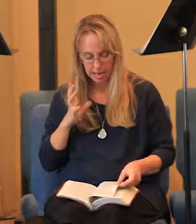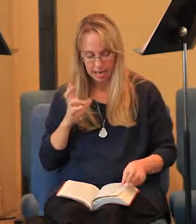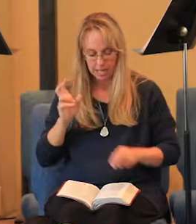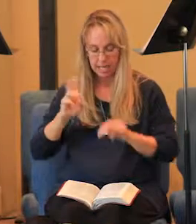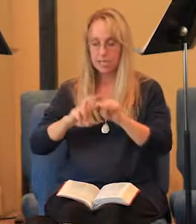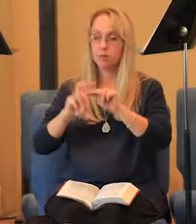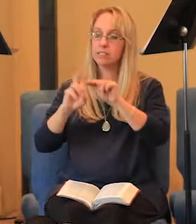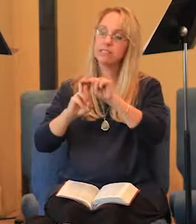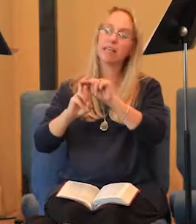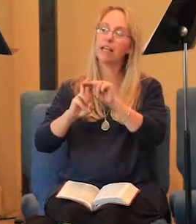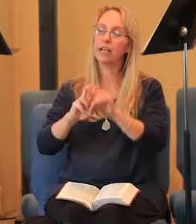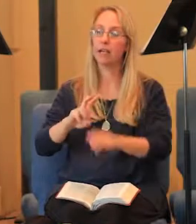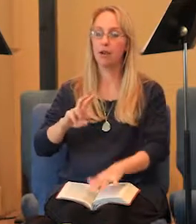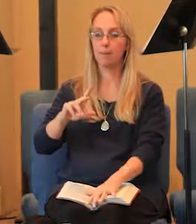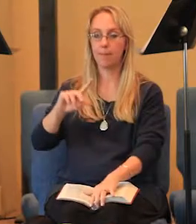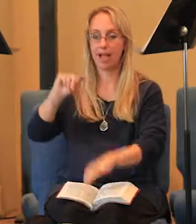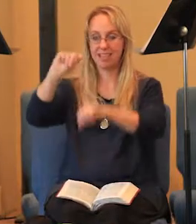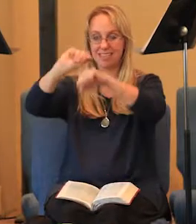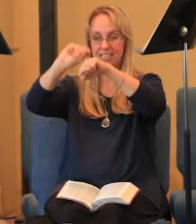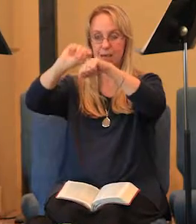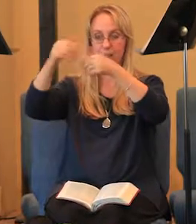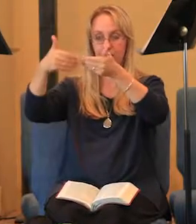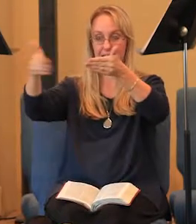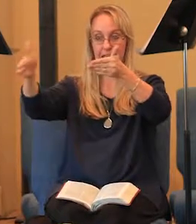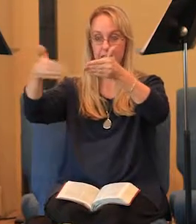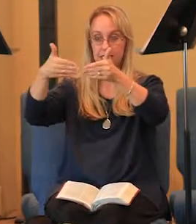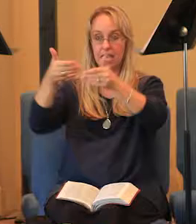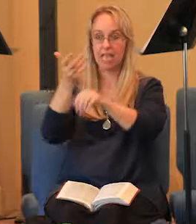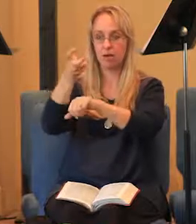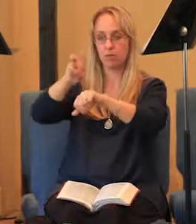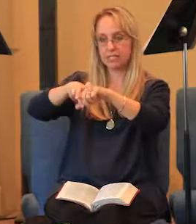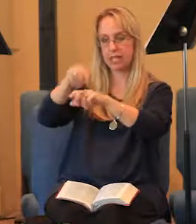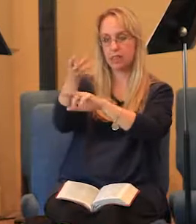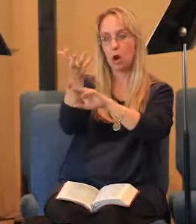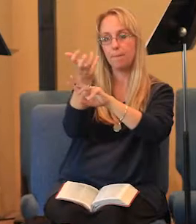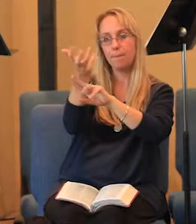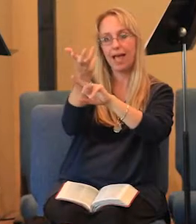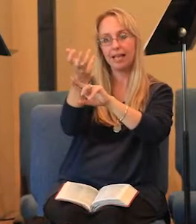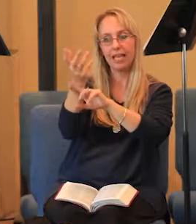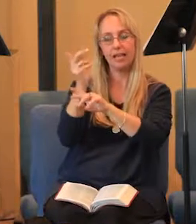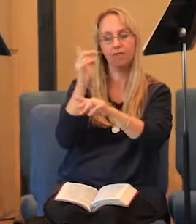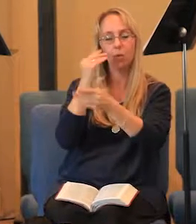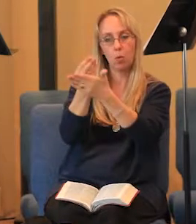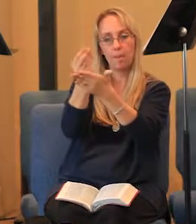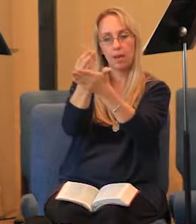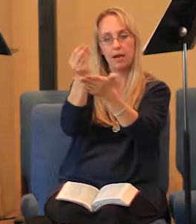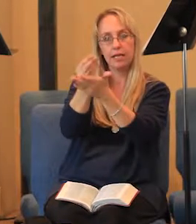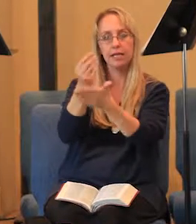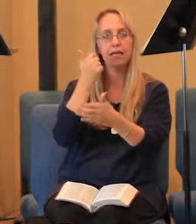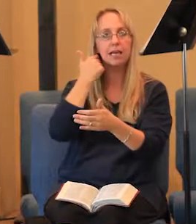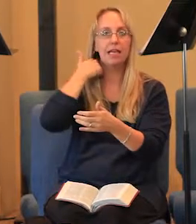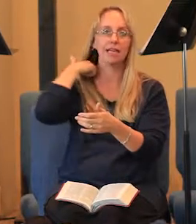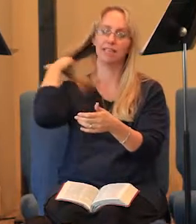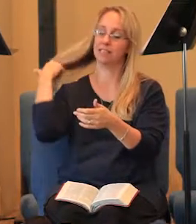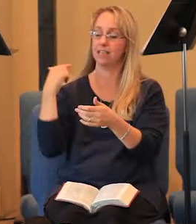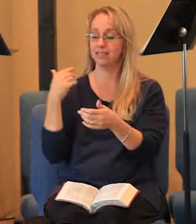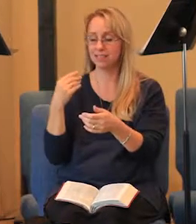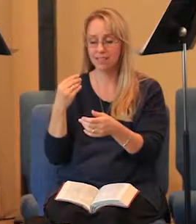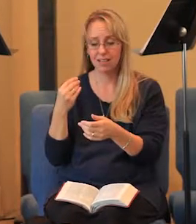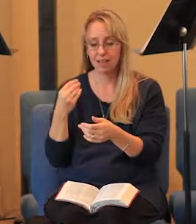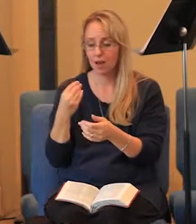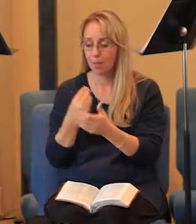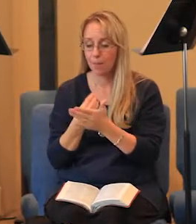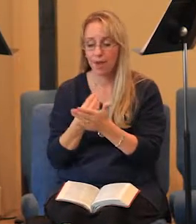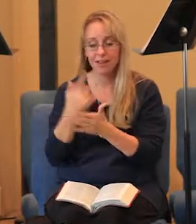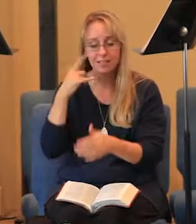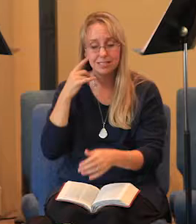beautiful, and he was begging for alms. He wanted support for the day, and Peter and John said, "Silver and gold have I none, but that what I have I give to